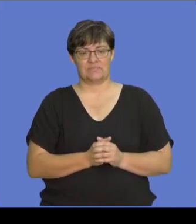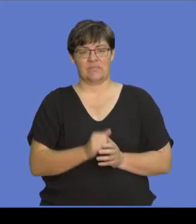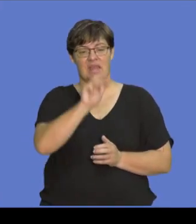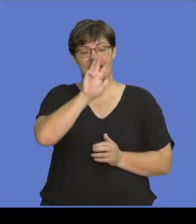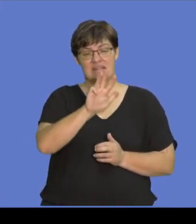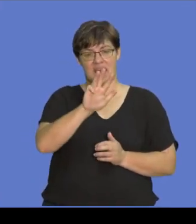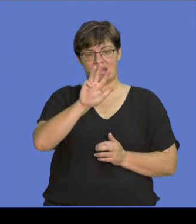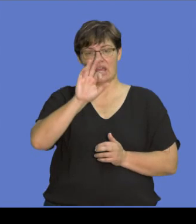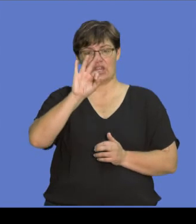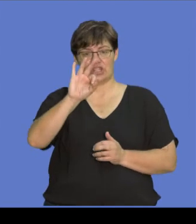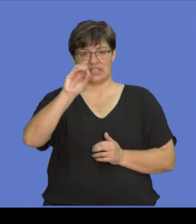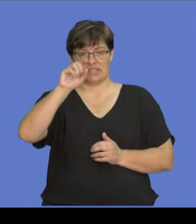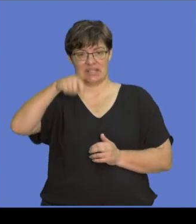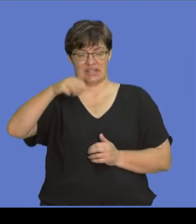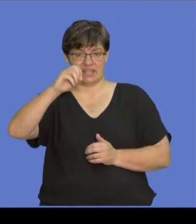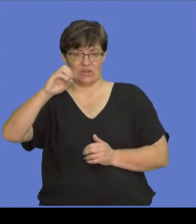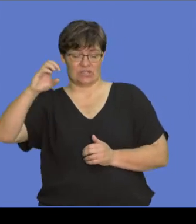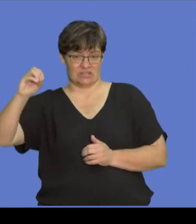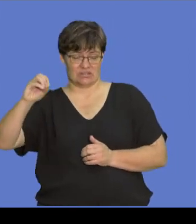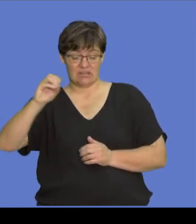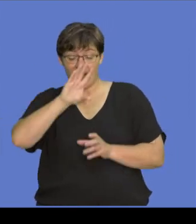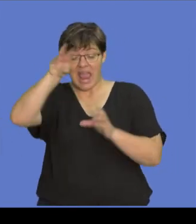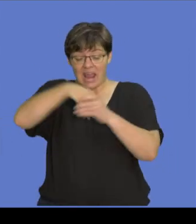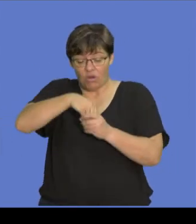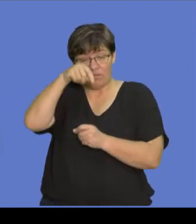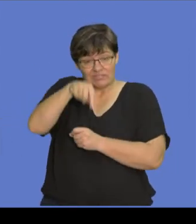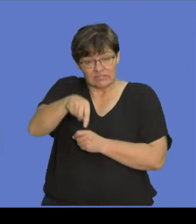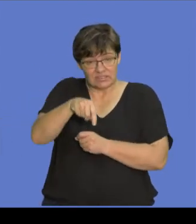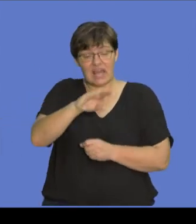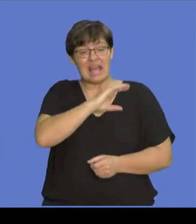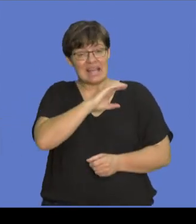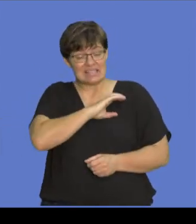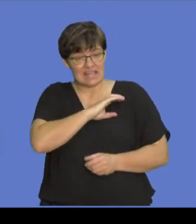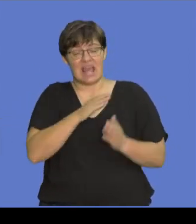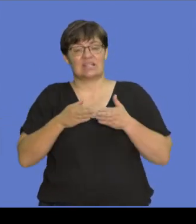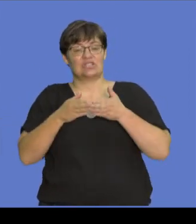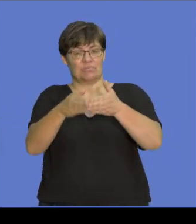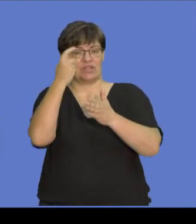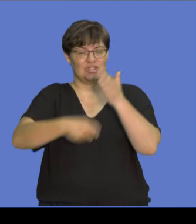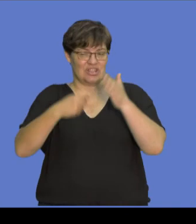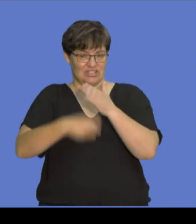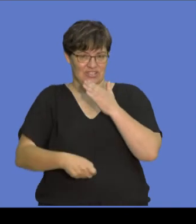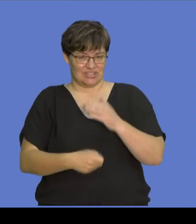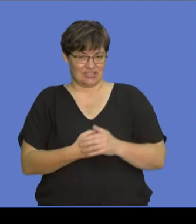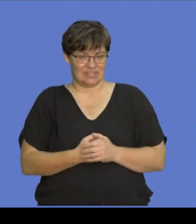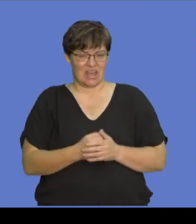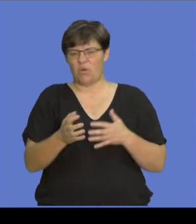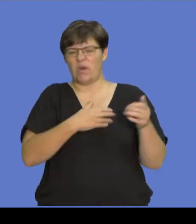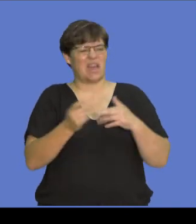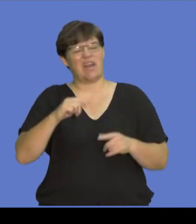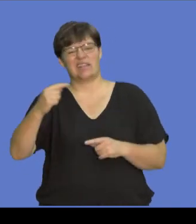930,000 Rand, and it includes the customs duty and the shipping charges and whatever else we had